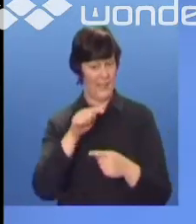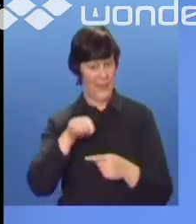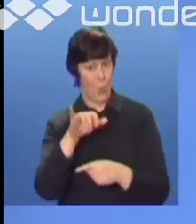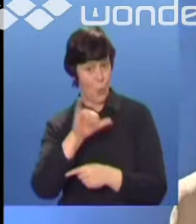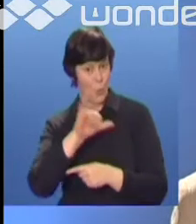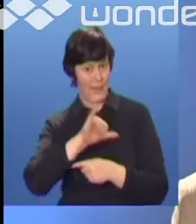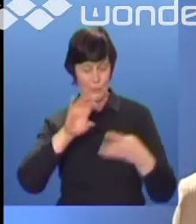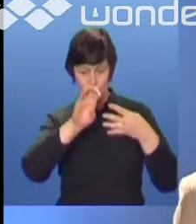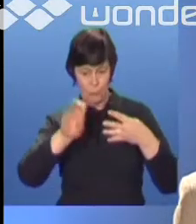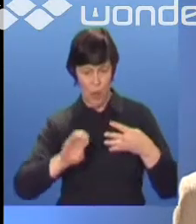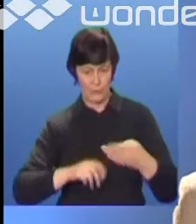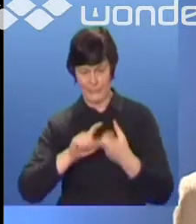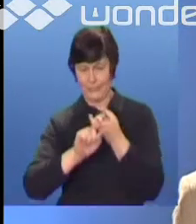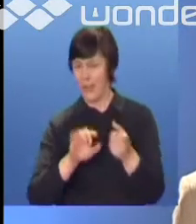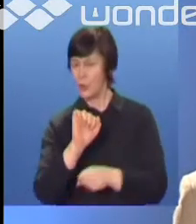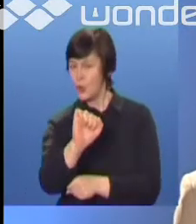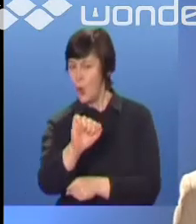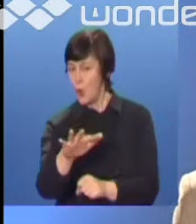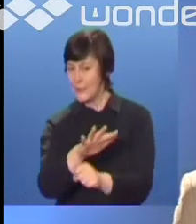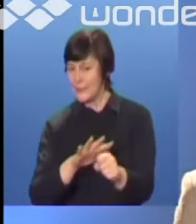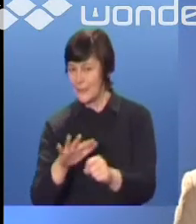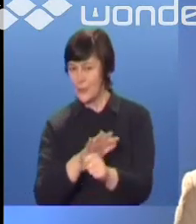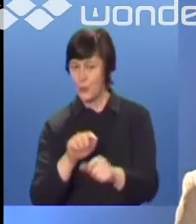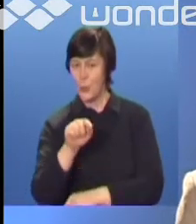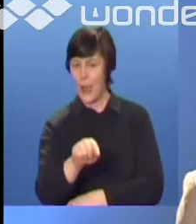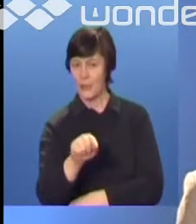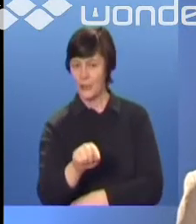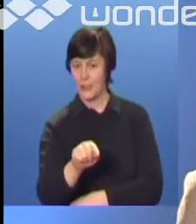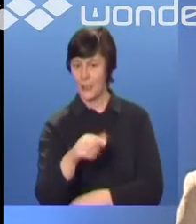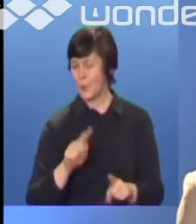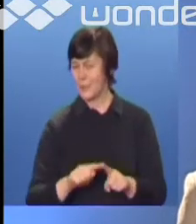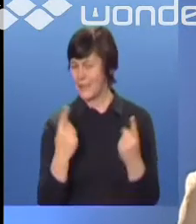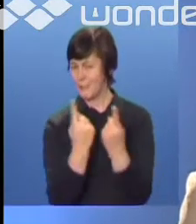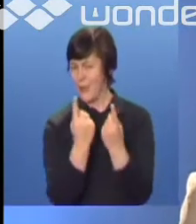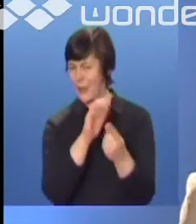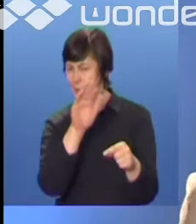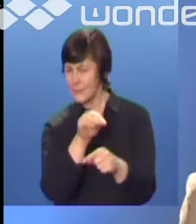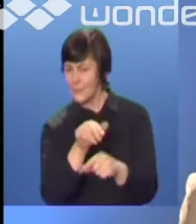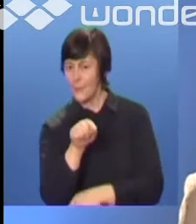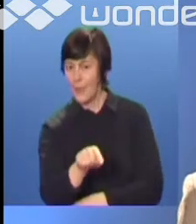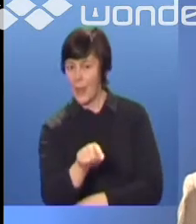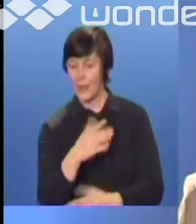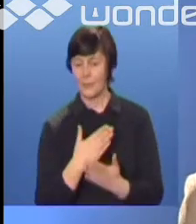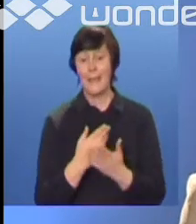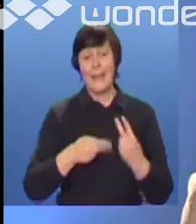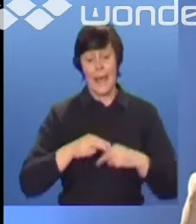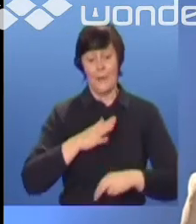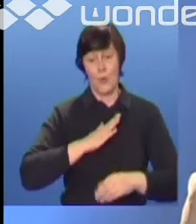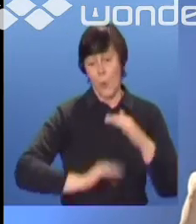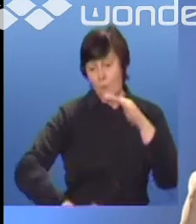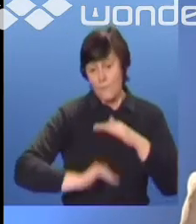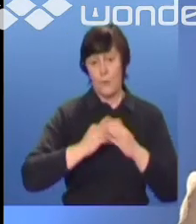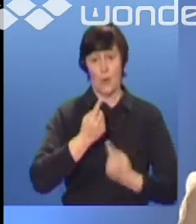circumstances. There are 4 main bands into which you can be placed, and these bands take into consideration a number of